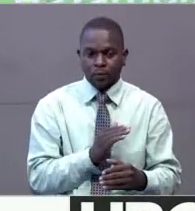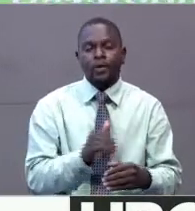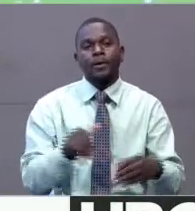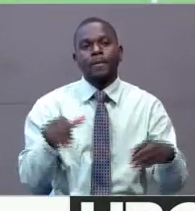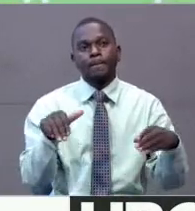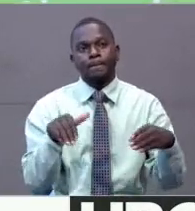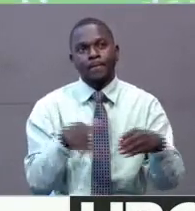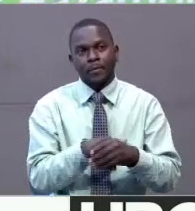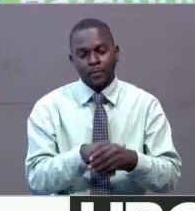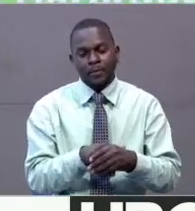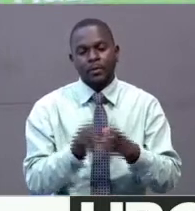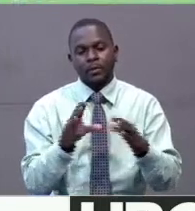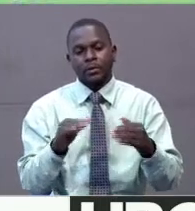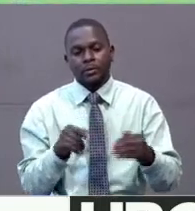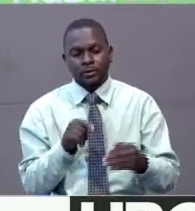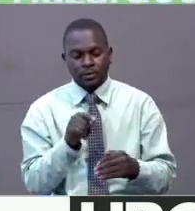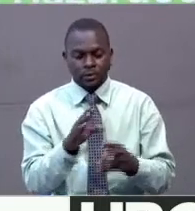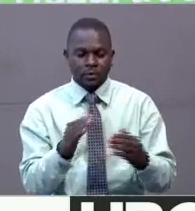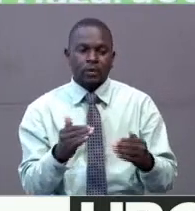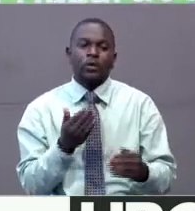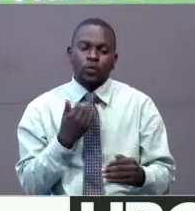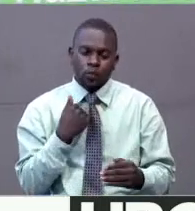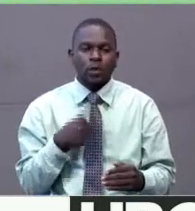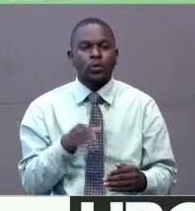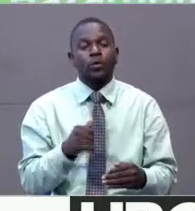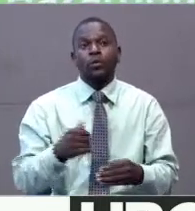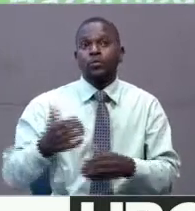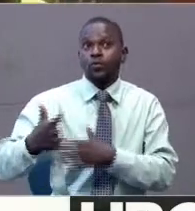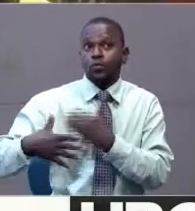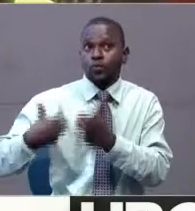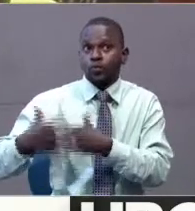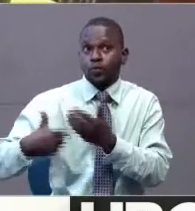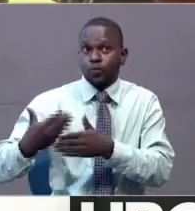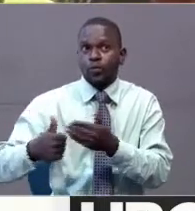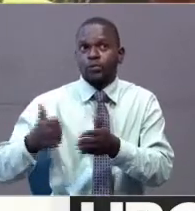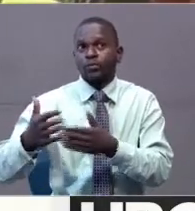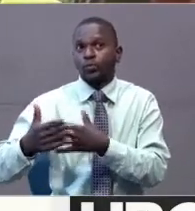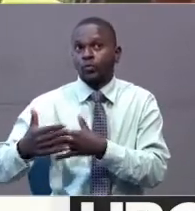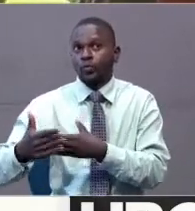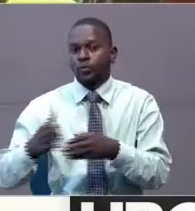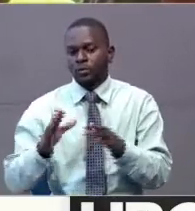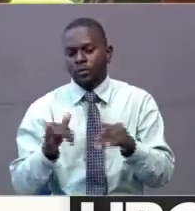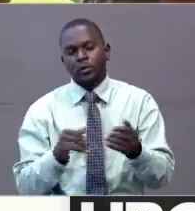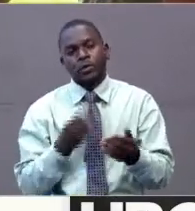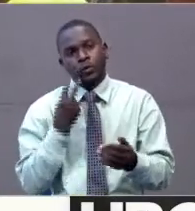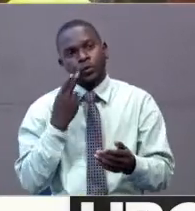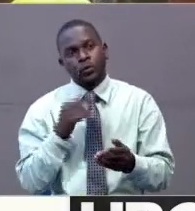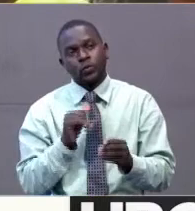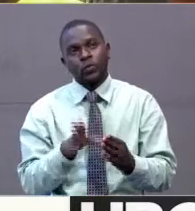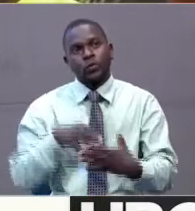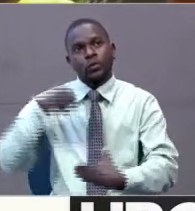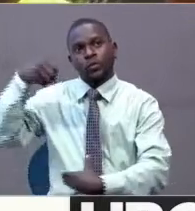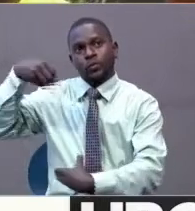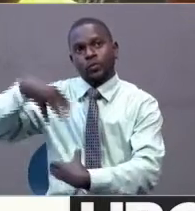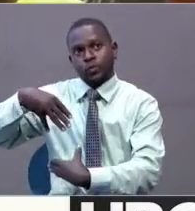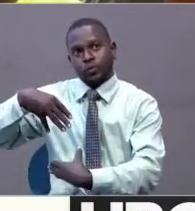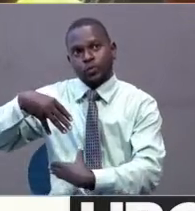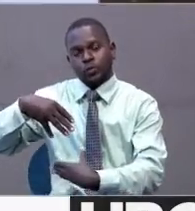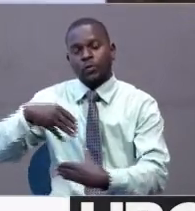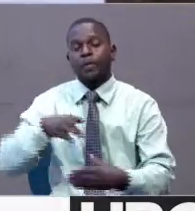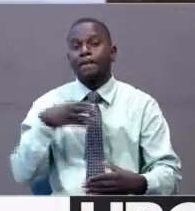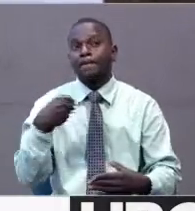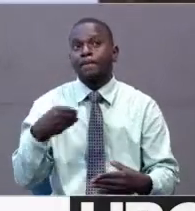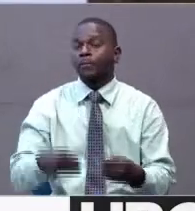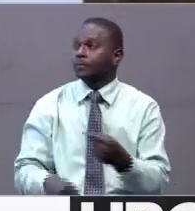Work Association, Mira Kiror, wants all manufacturers and e-waste and end users to ensure proper disposal of hazardous